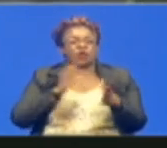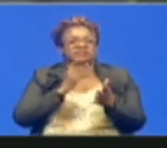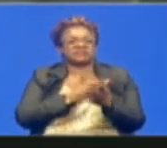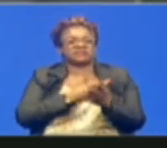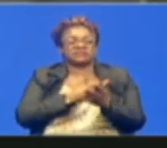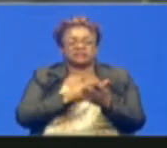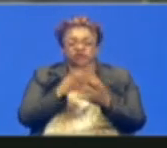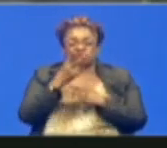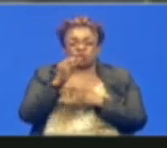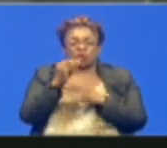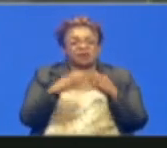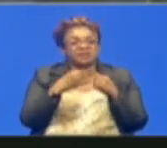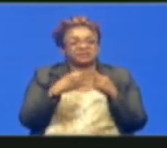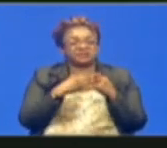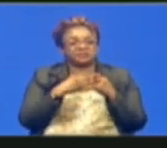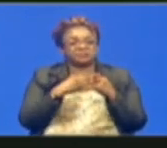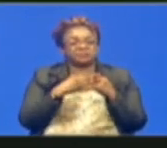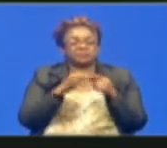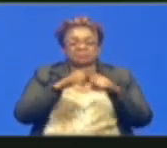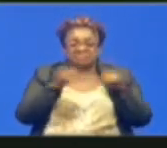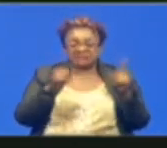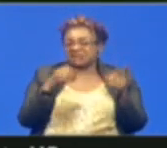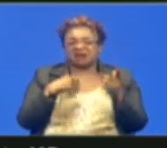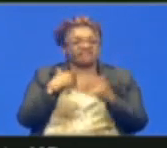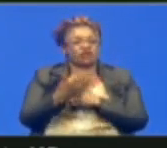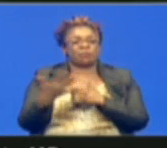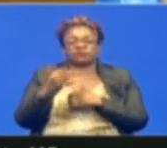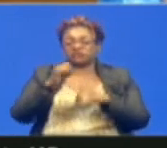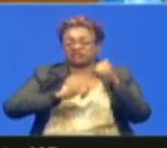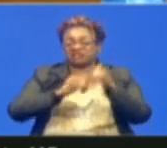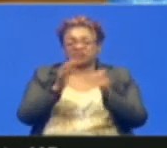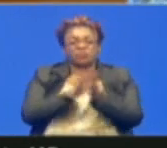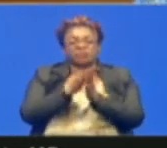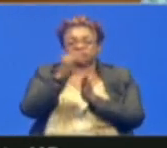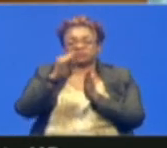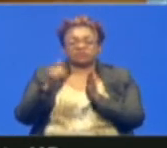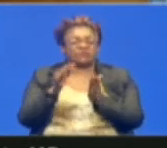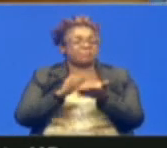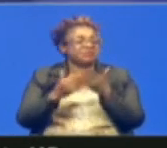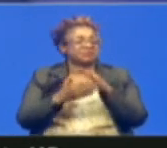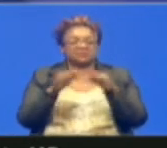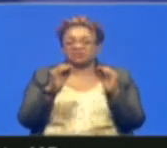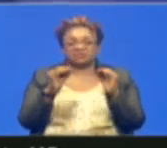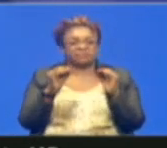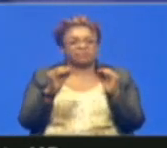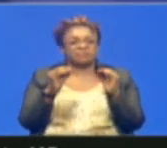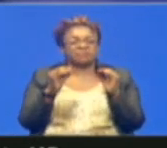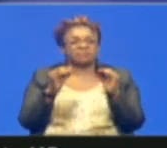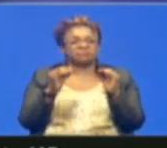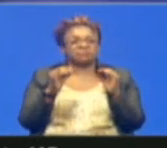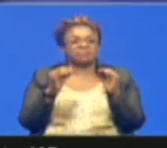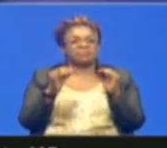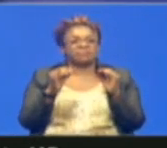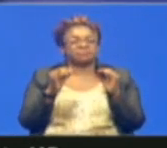in 2018, yet there were no documents on the structure and architectural design of the building. You still insist, when I see